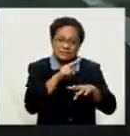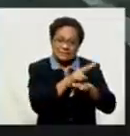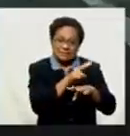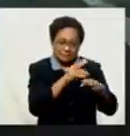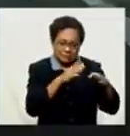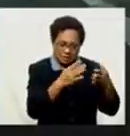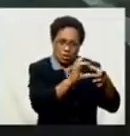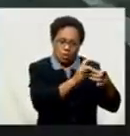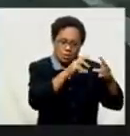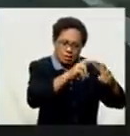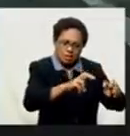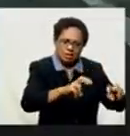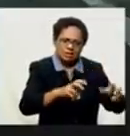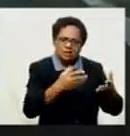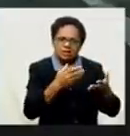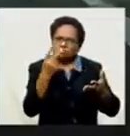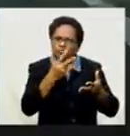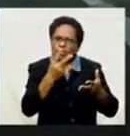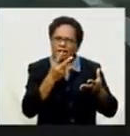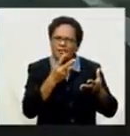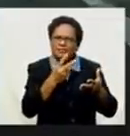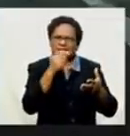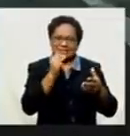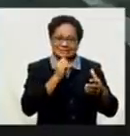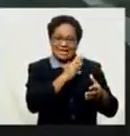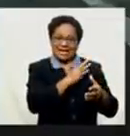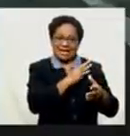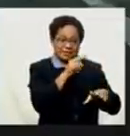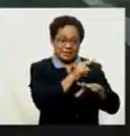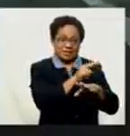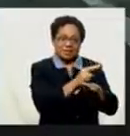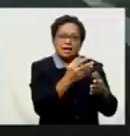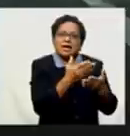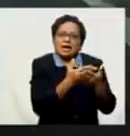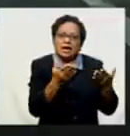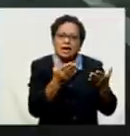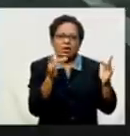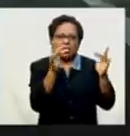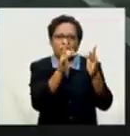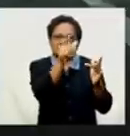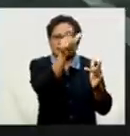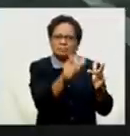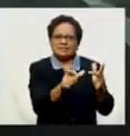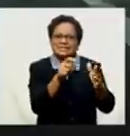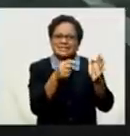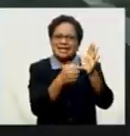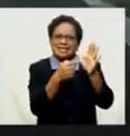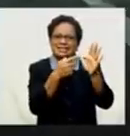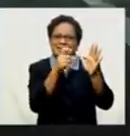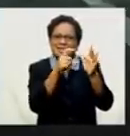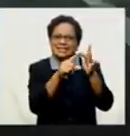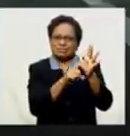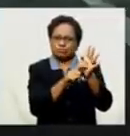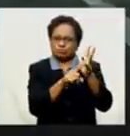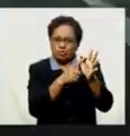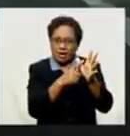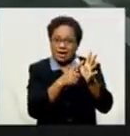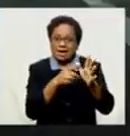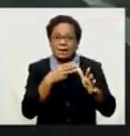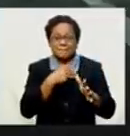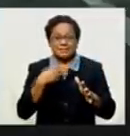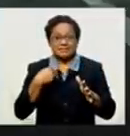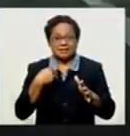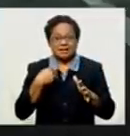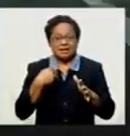investigation into how these 12 officers came into contact with the Tadirua case. Ministry of Health Permanent Secretary Dr. James Fong yesterday